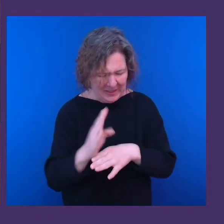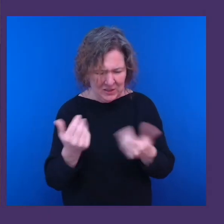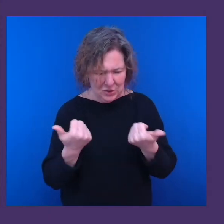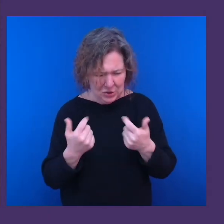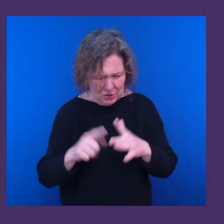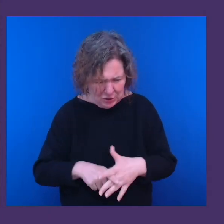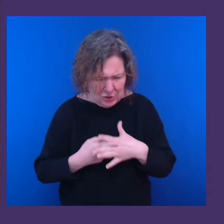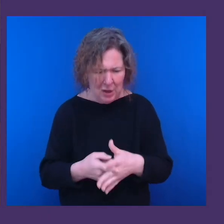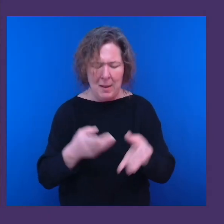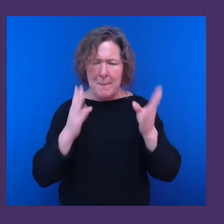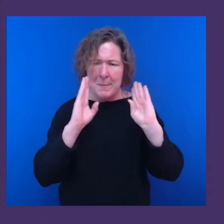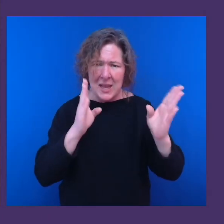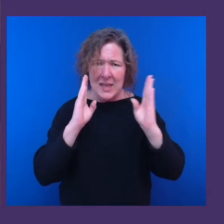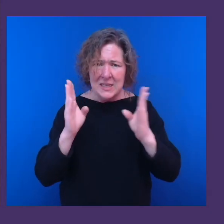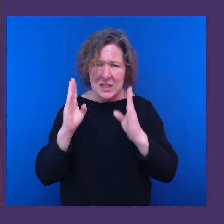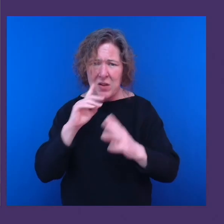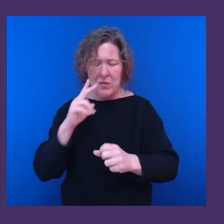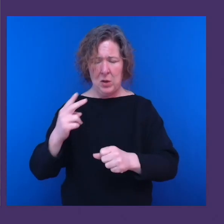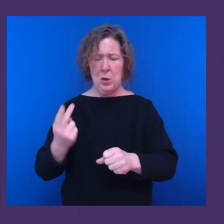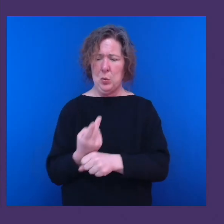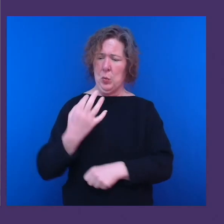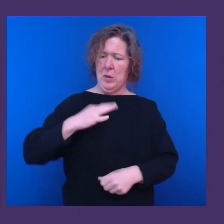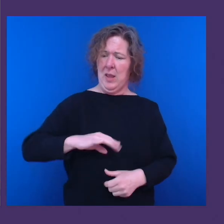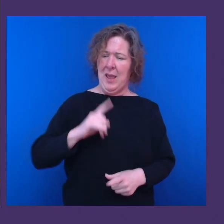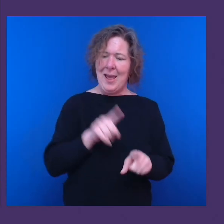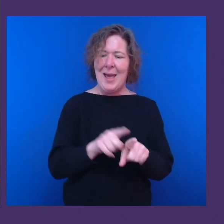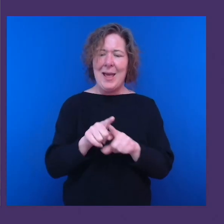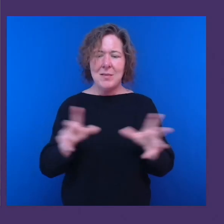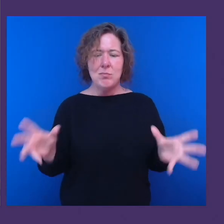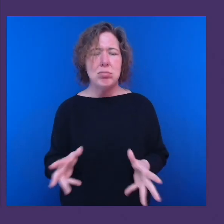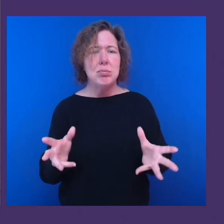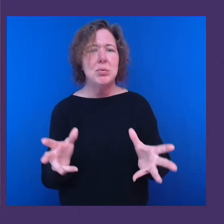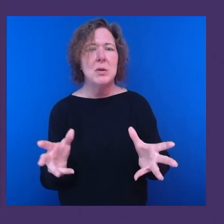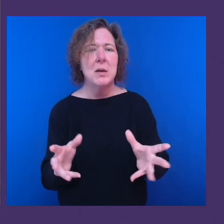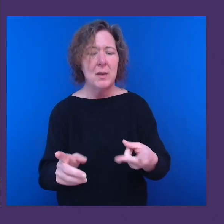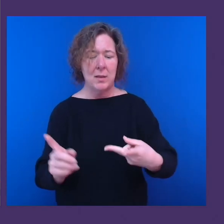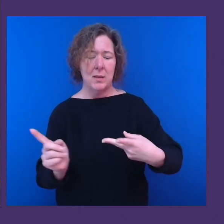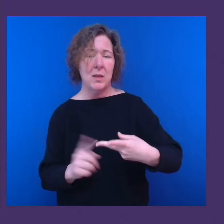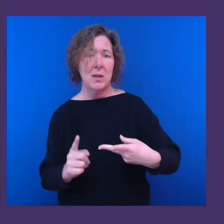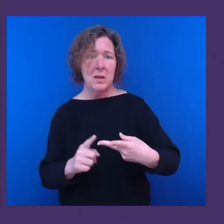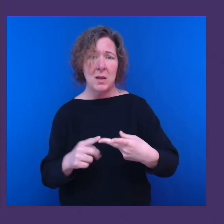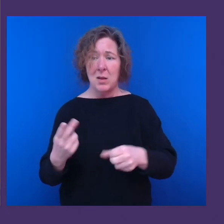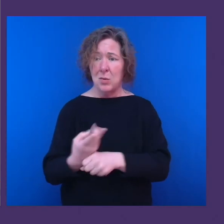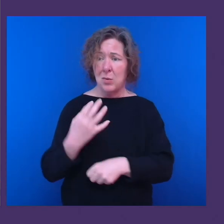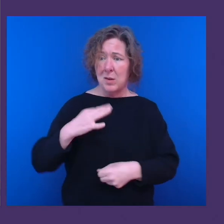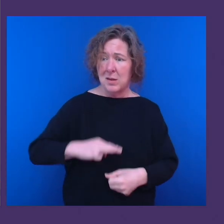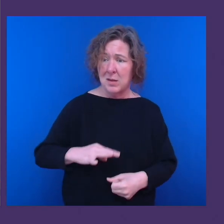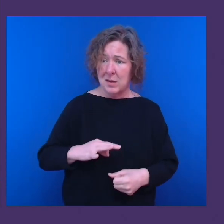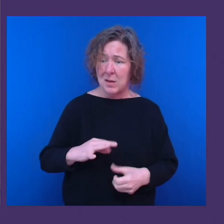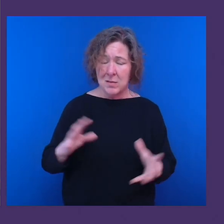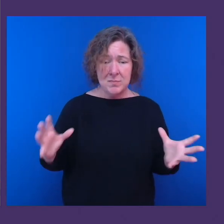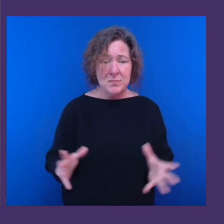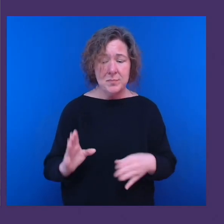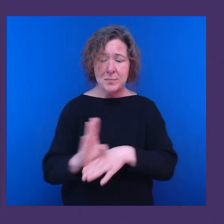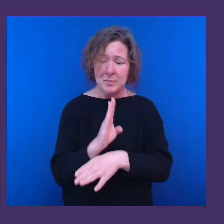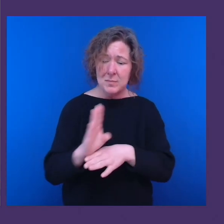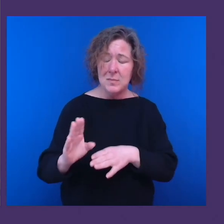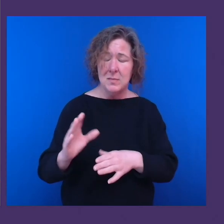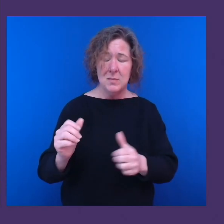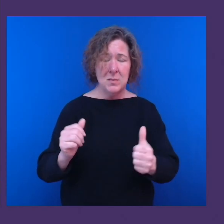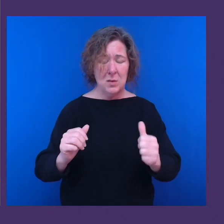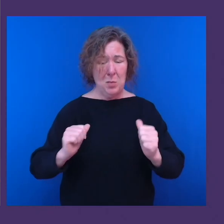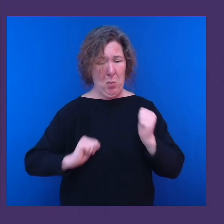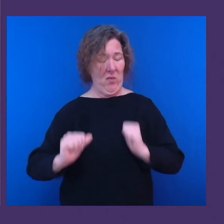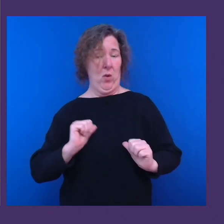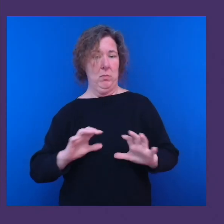to usability as a driver. The second one is that usability drives business performance. There was a study